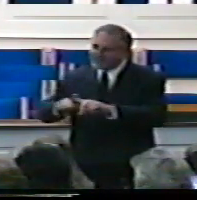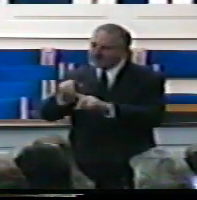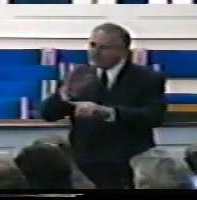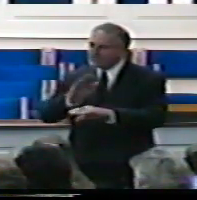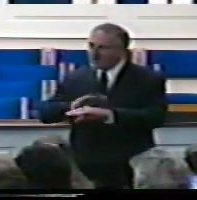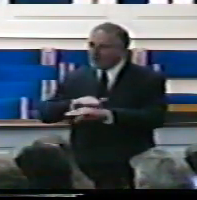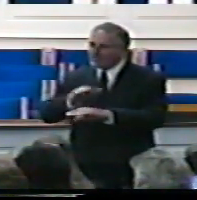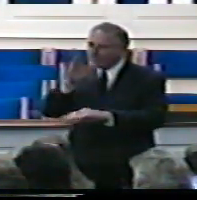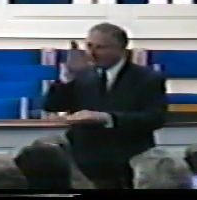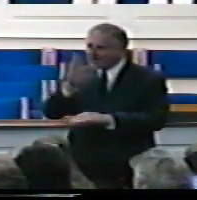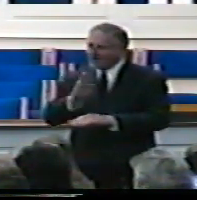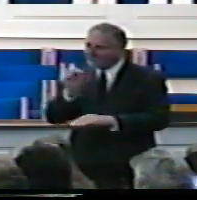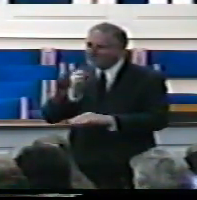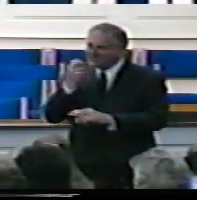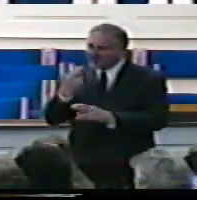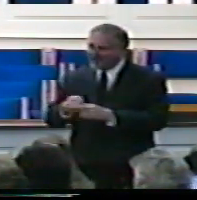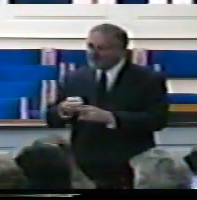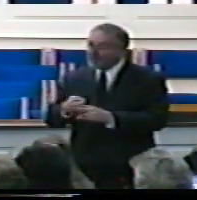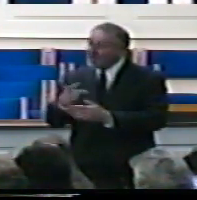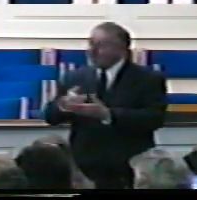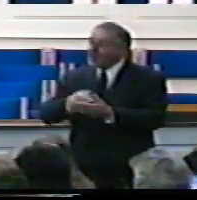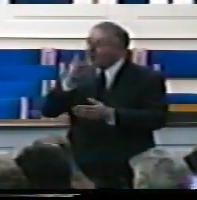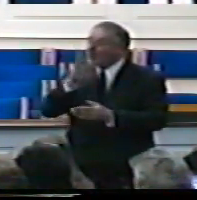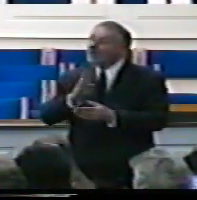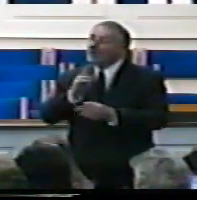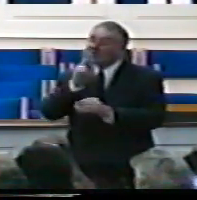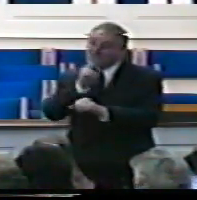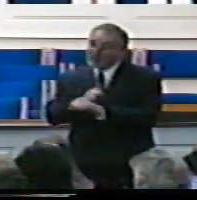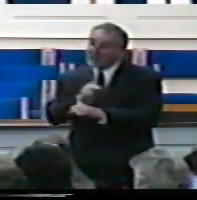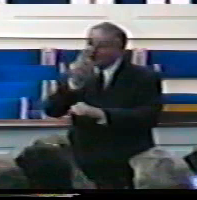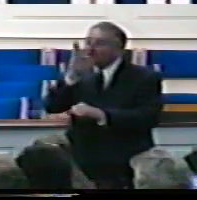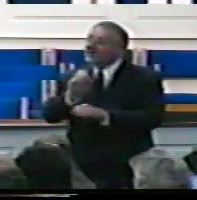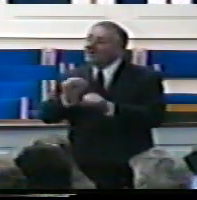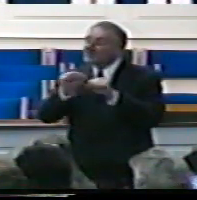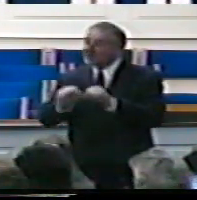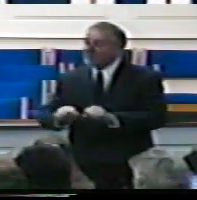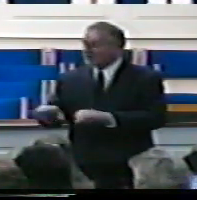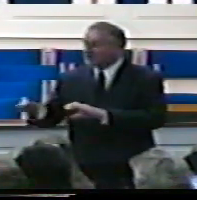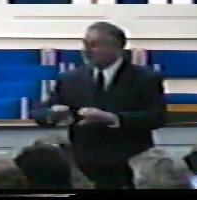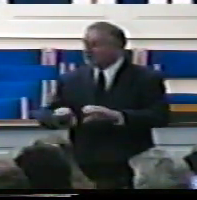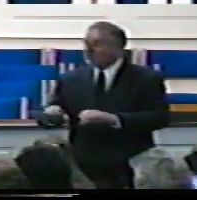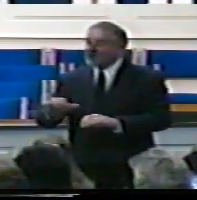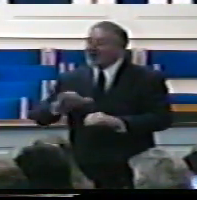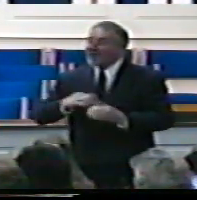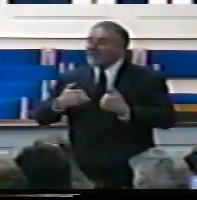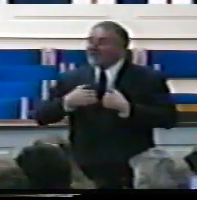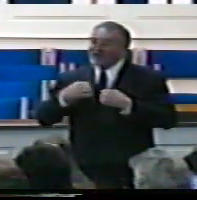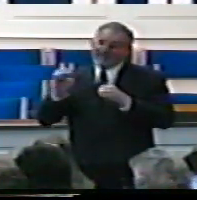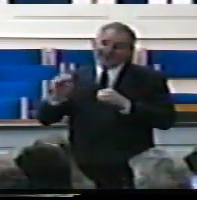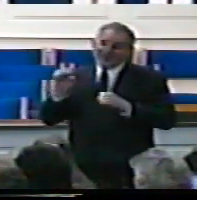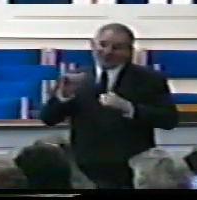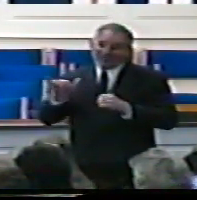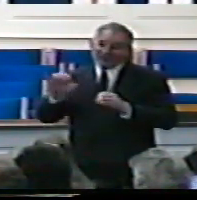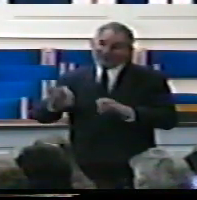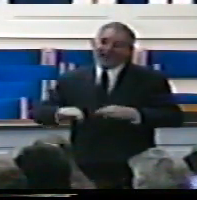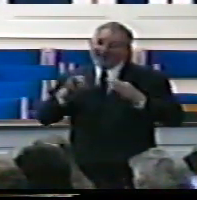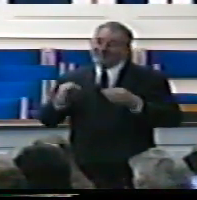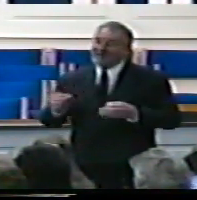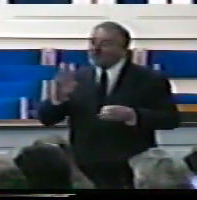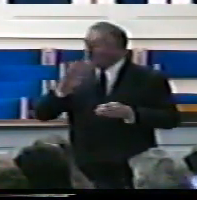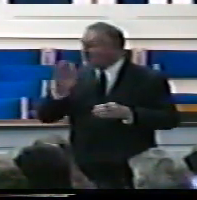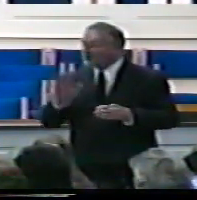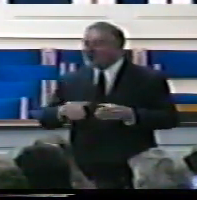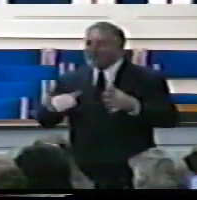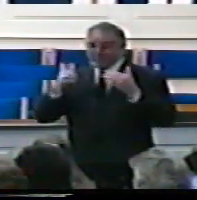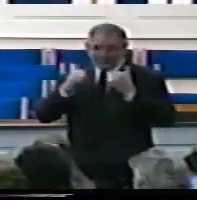to do. Whew. I give them eternal life. They shall never perish. You see, then pluck them out of my hand. My Father which gave them, he's greater than all. And no